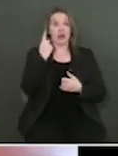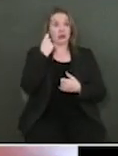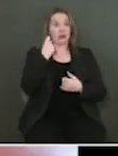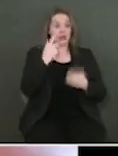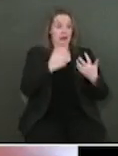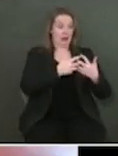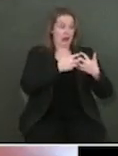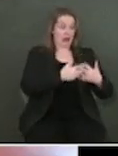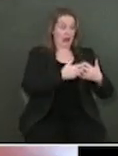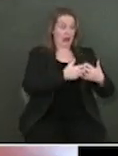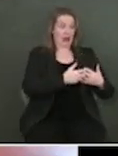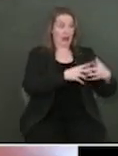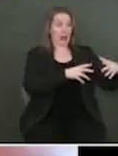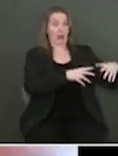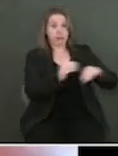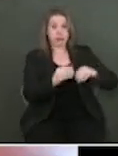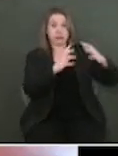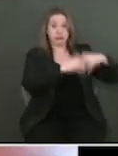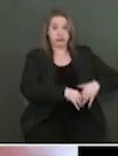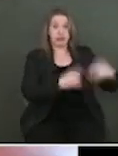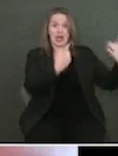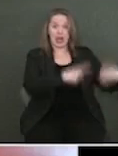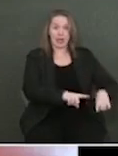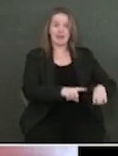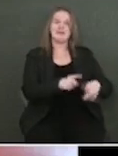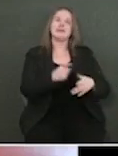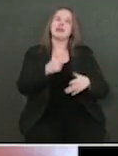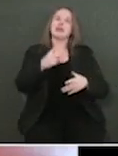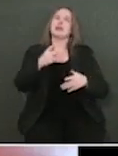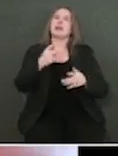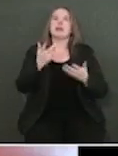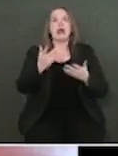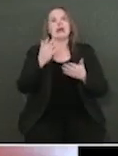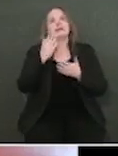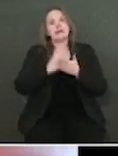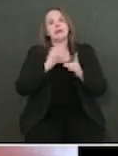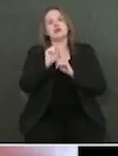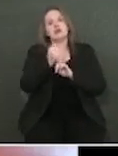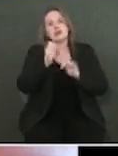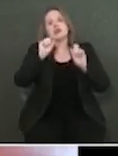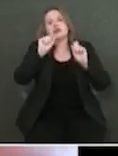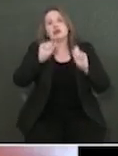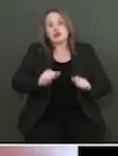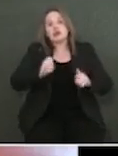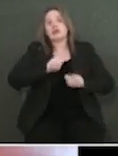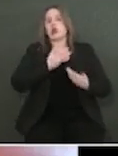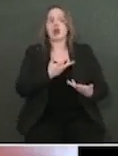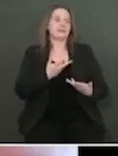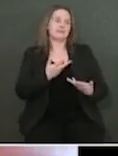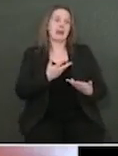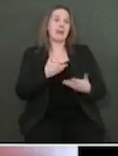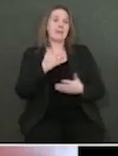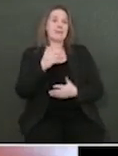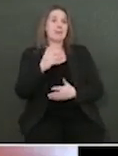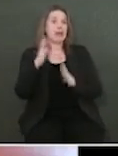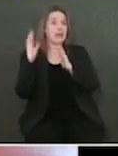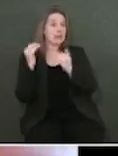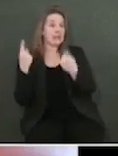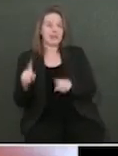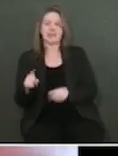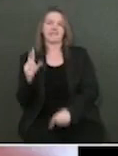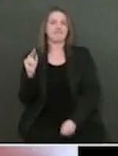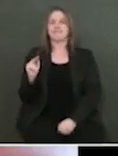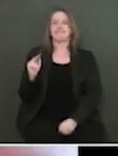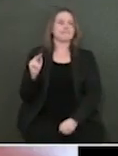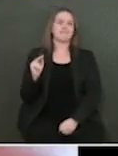line in the wrong spot. There are scenarios that could cause that, but we're not expecting that